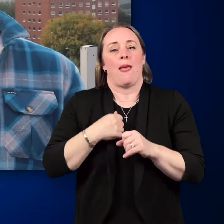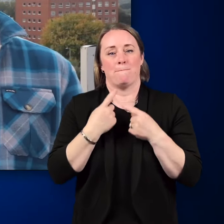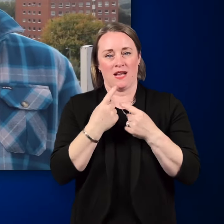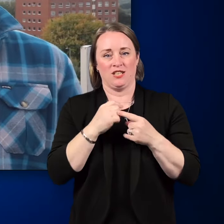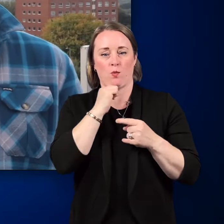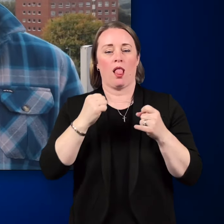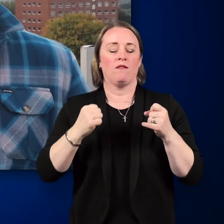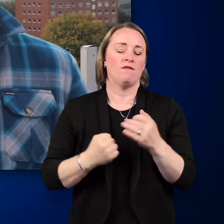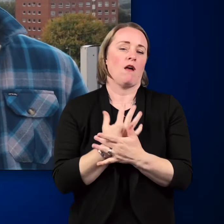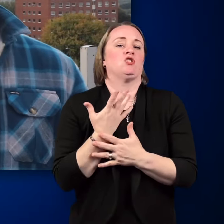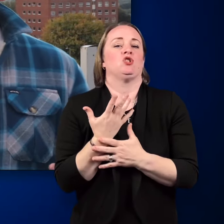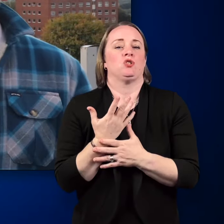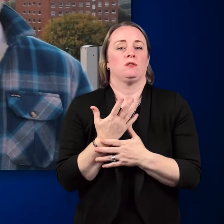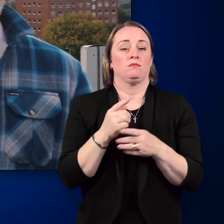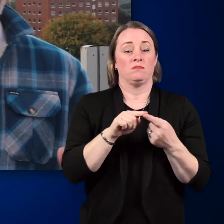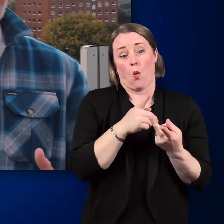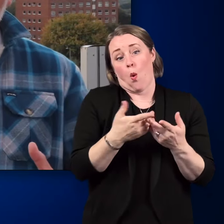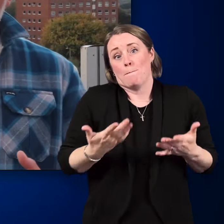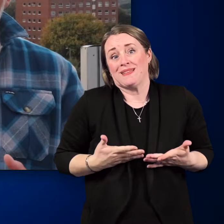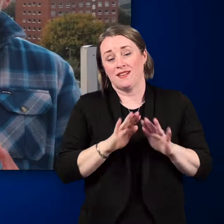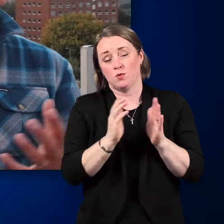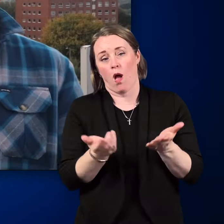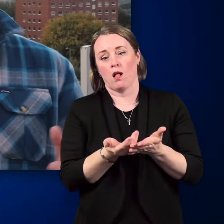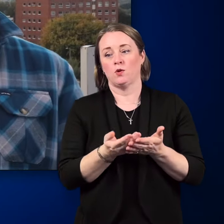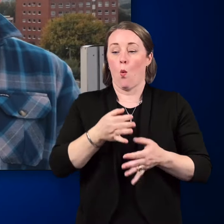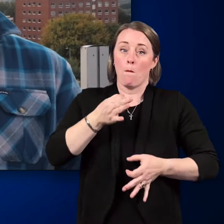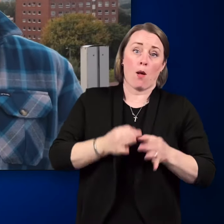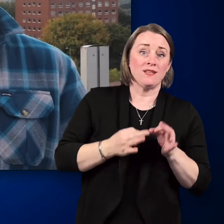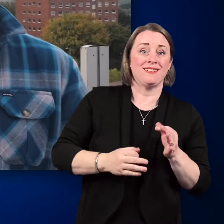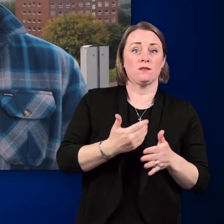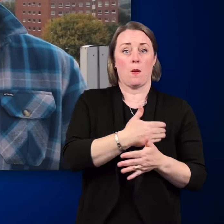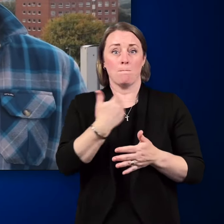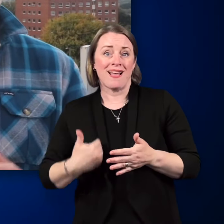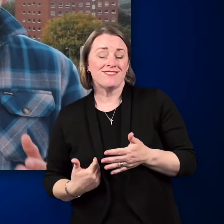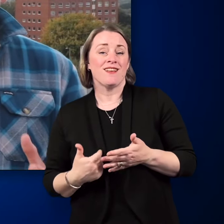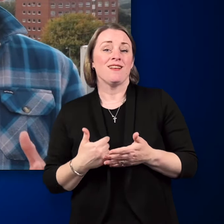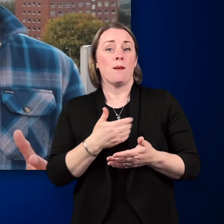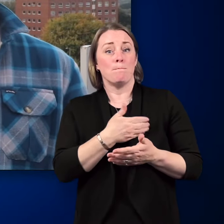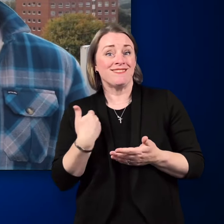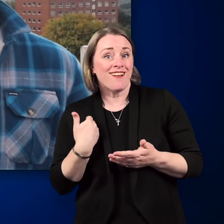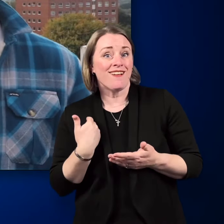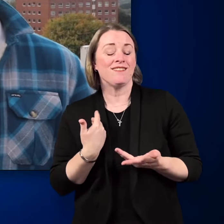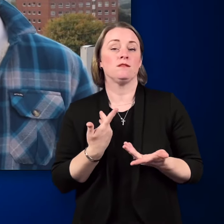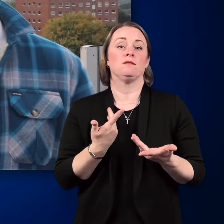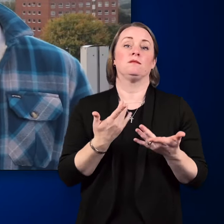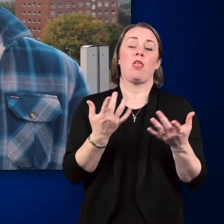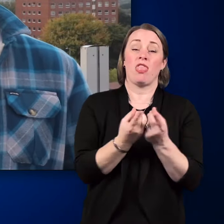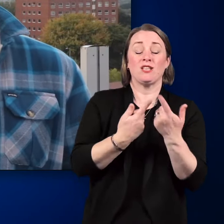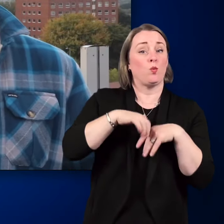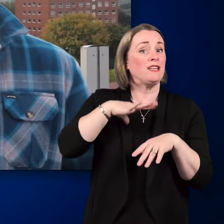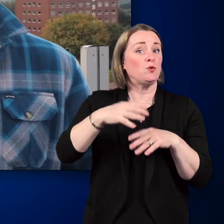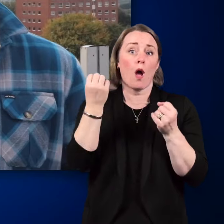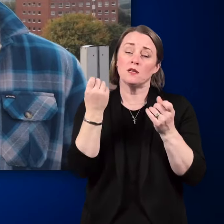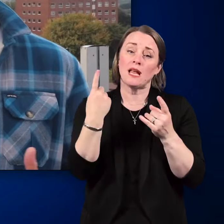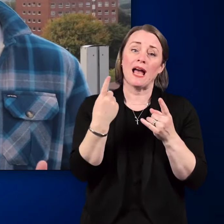the business world? What about politics or medicine? All of these areas, we need to understand what the